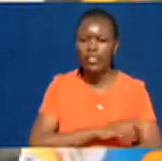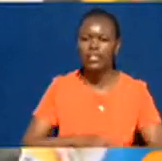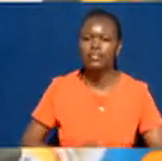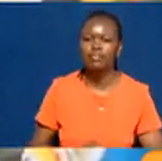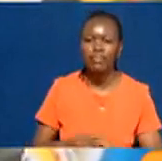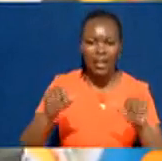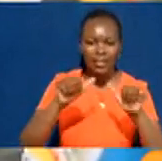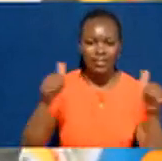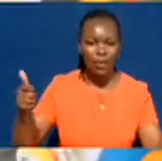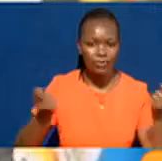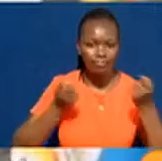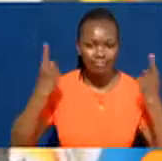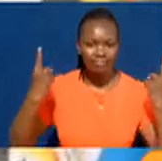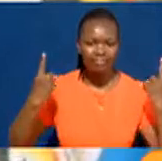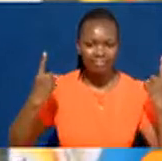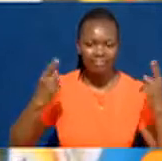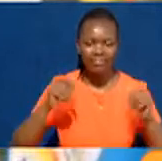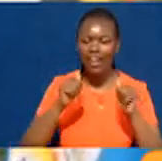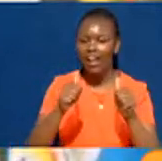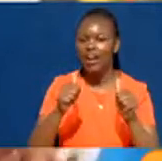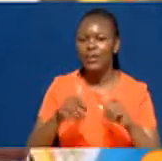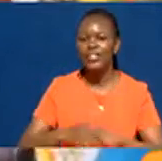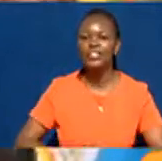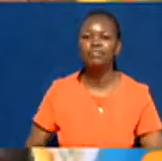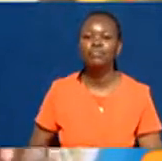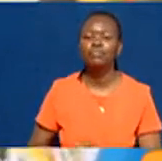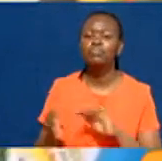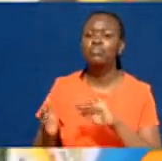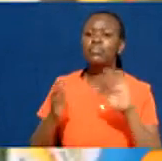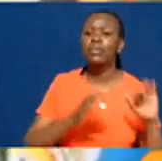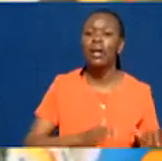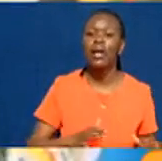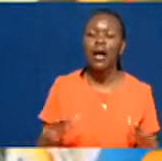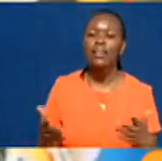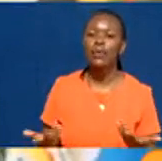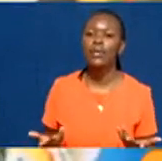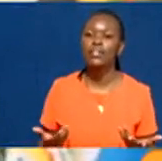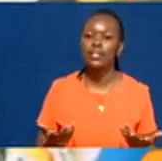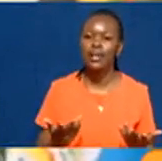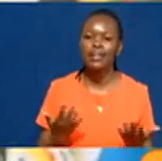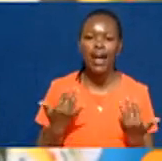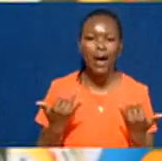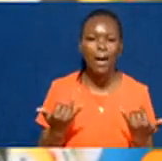Sawa. Very good. Otherwise,